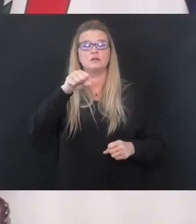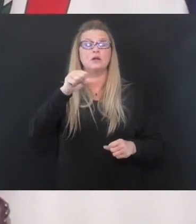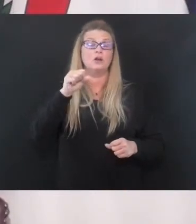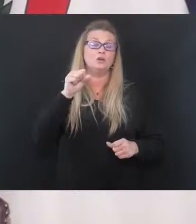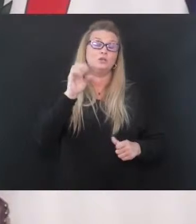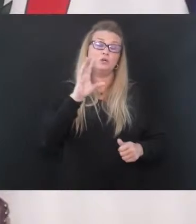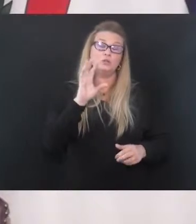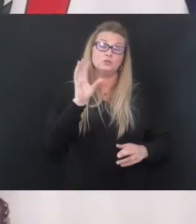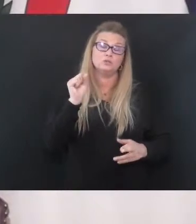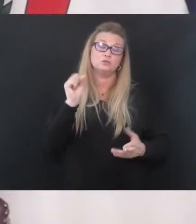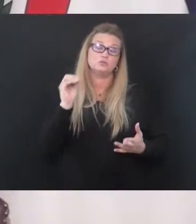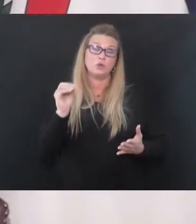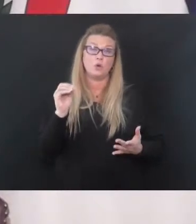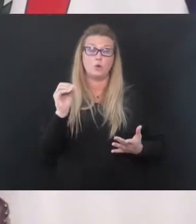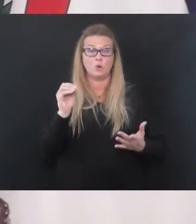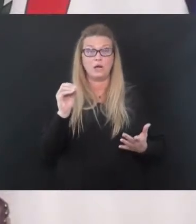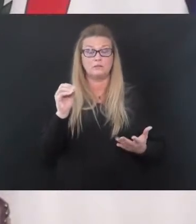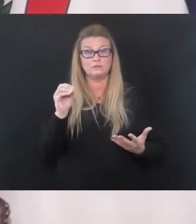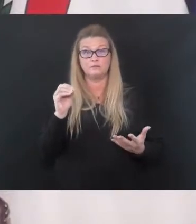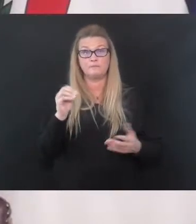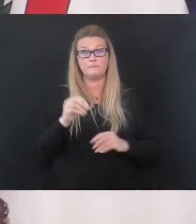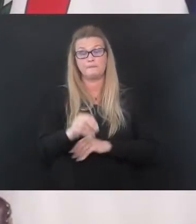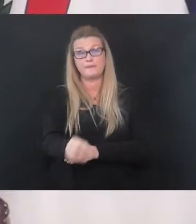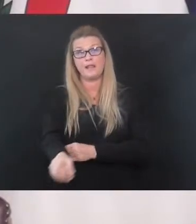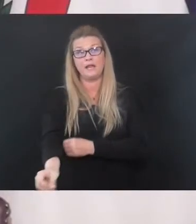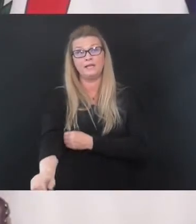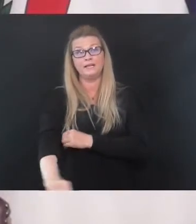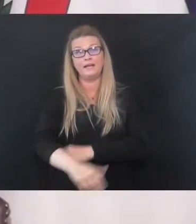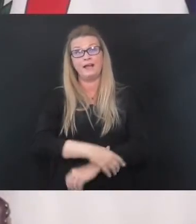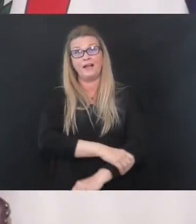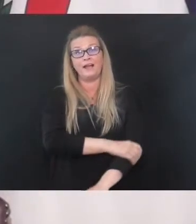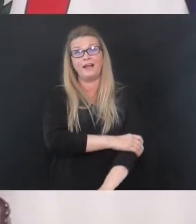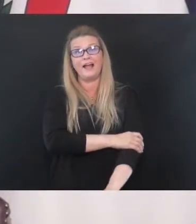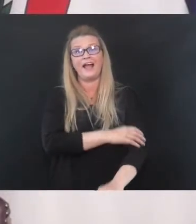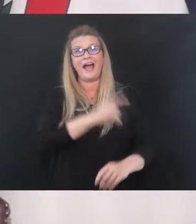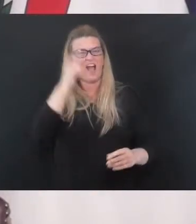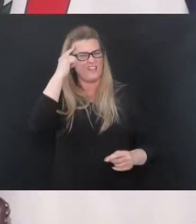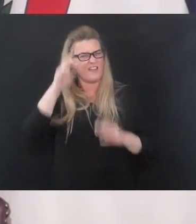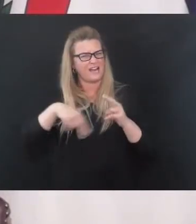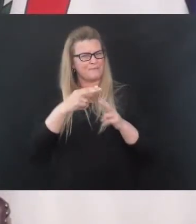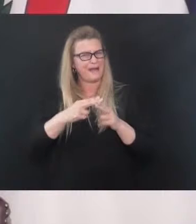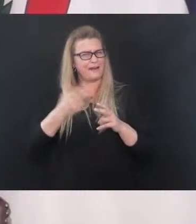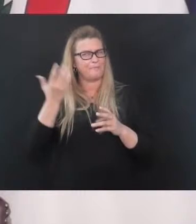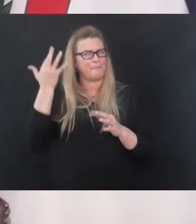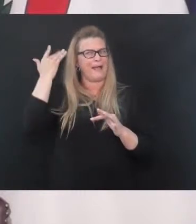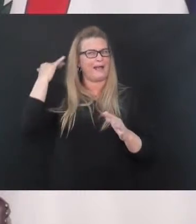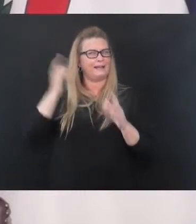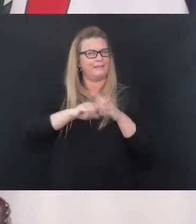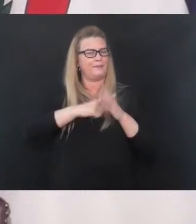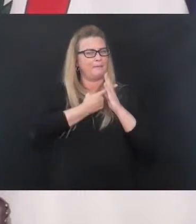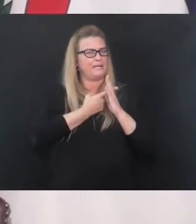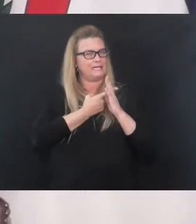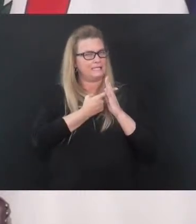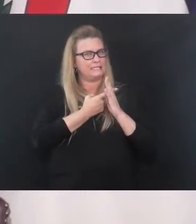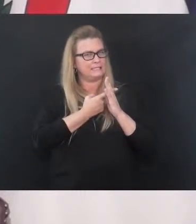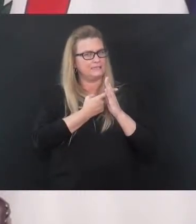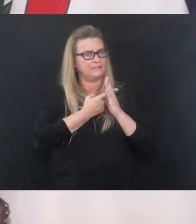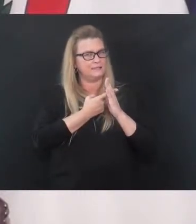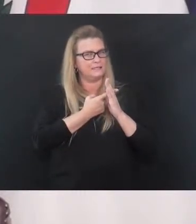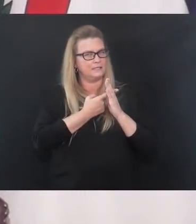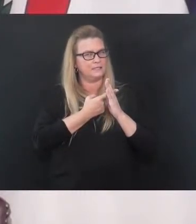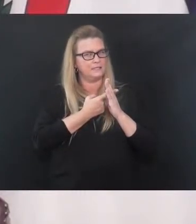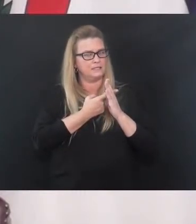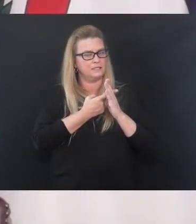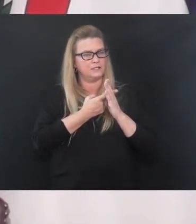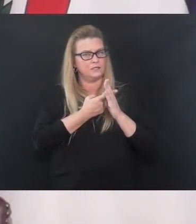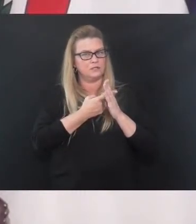Mark, I thought about this in the beginning, you know. In the beginning, I thought, well, you know, I'm all